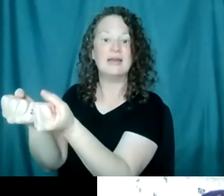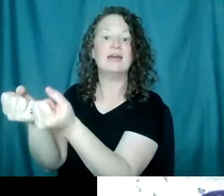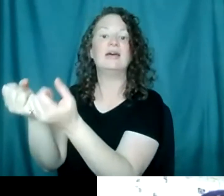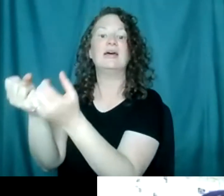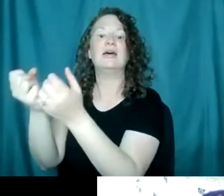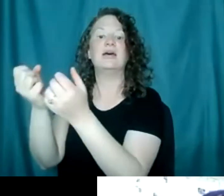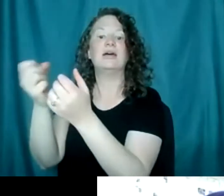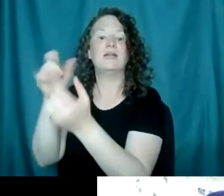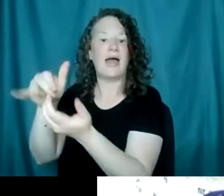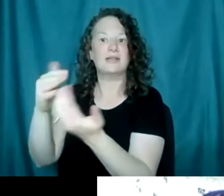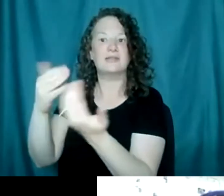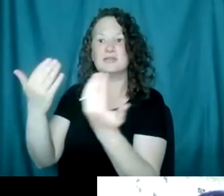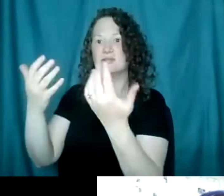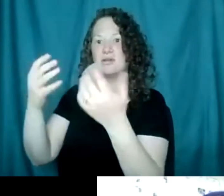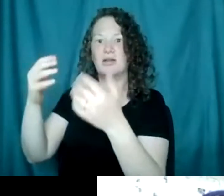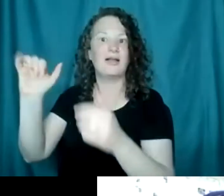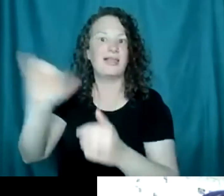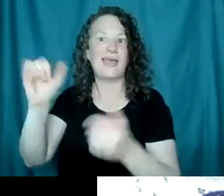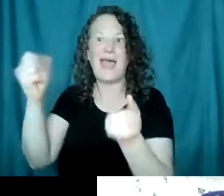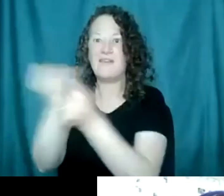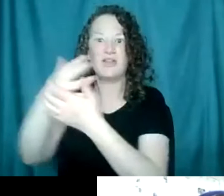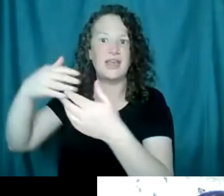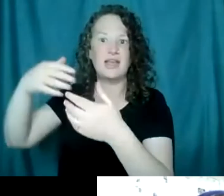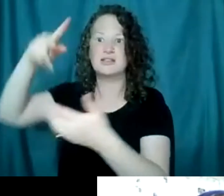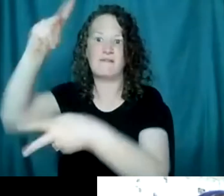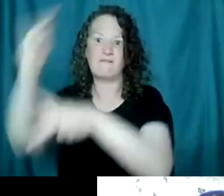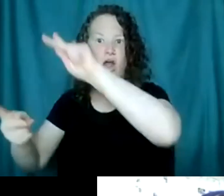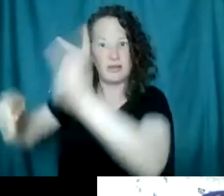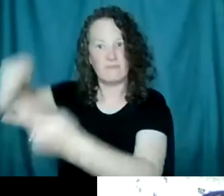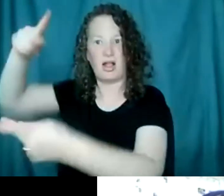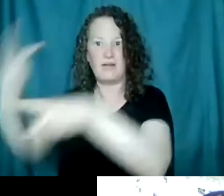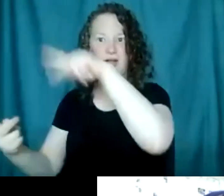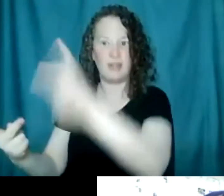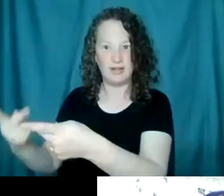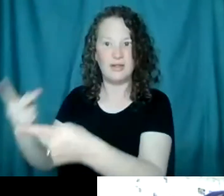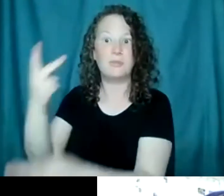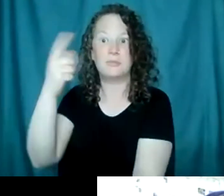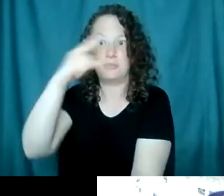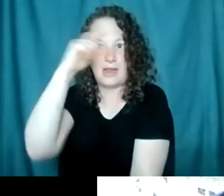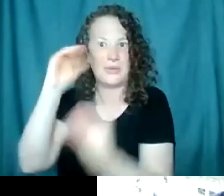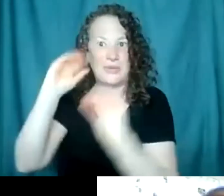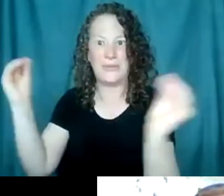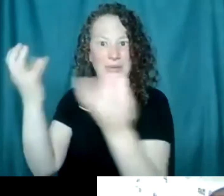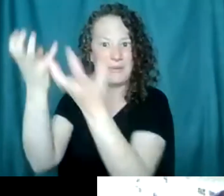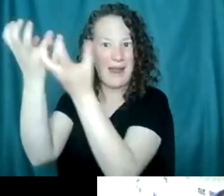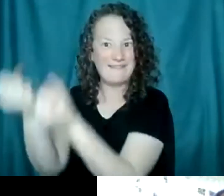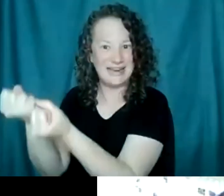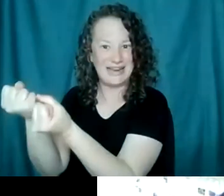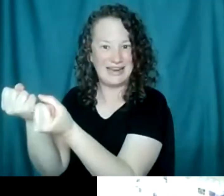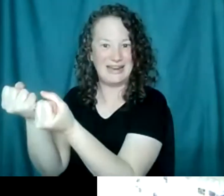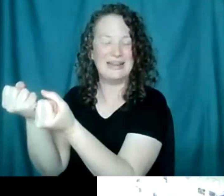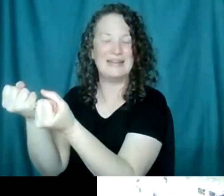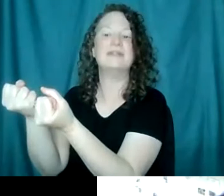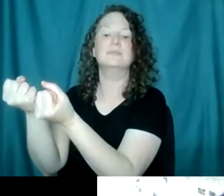this constant free fall. And microgravity happens because the International Space Station readjusts itself. So